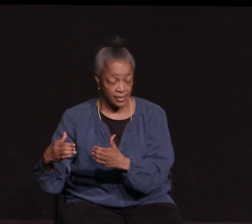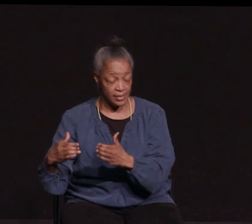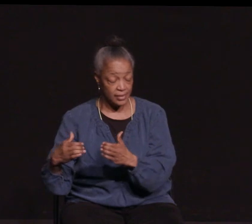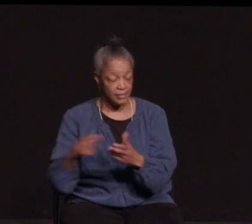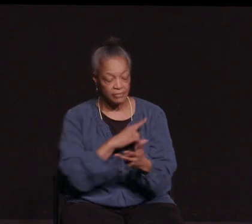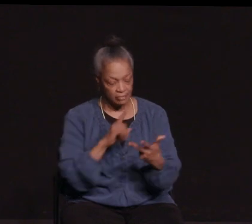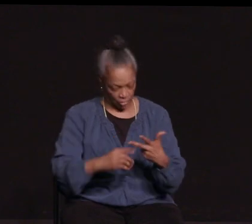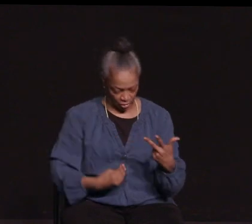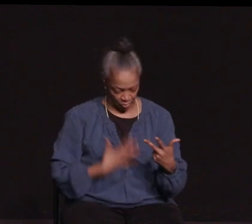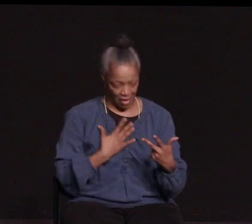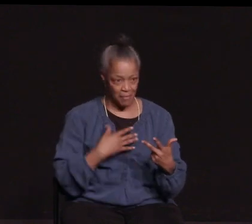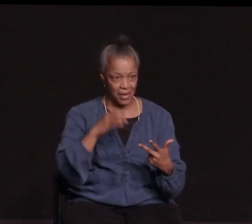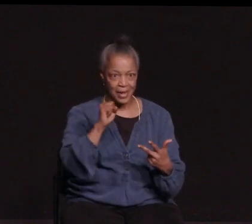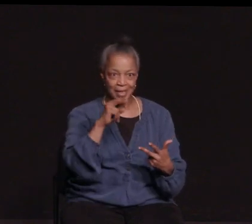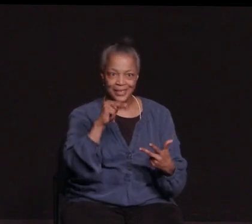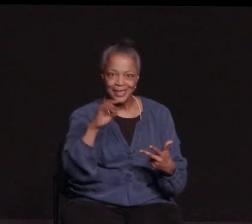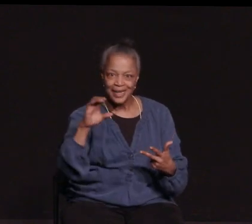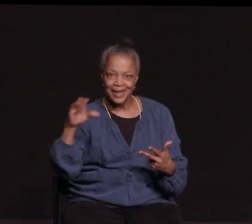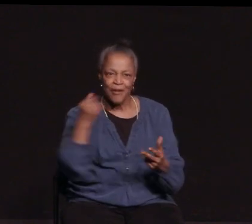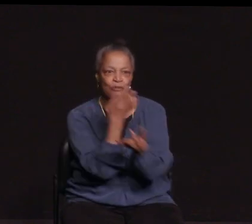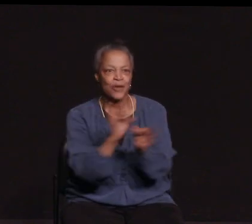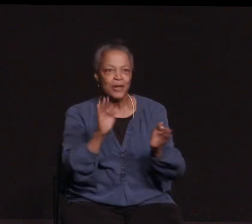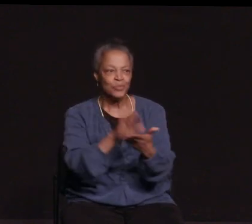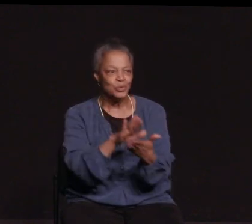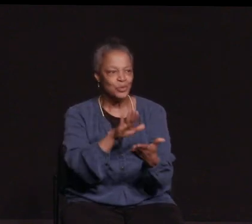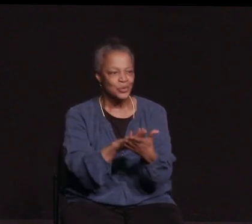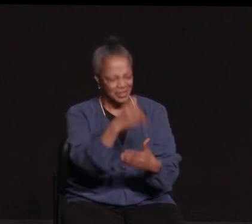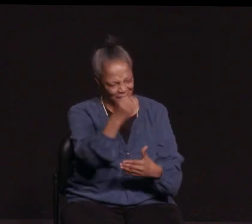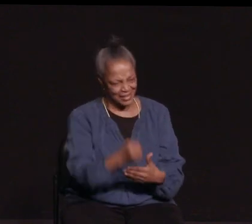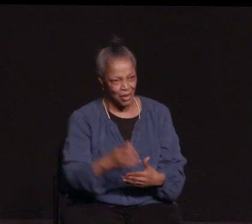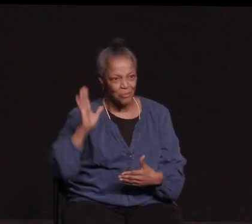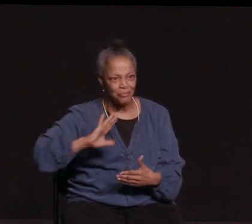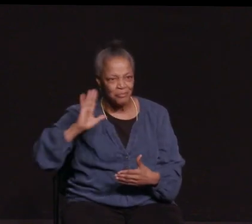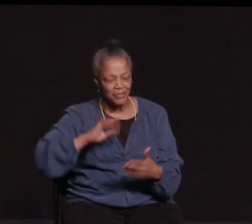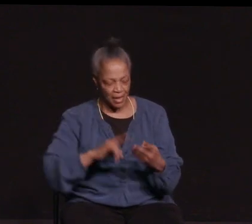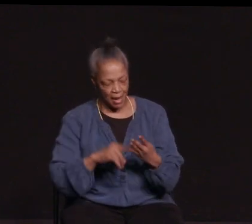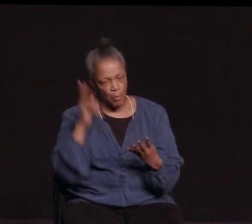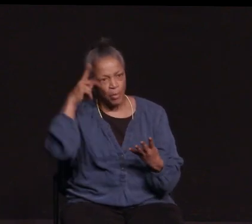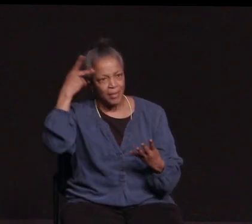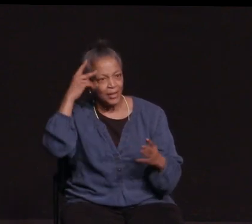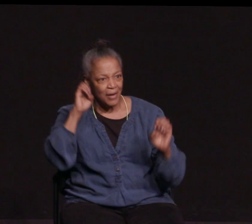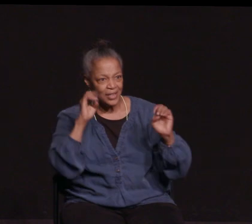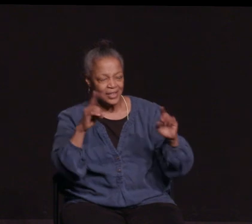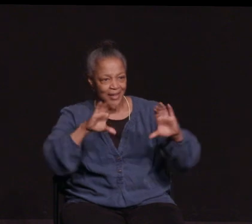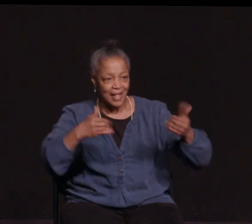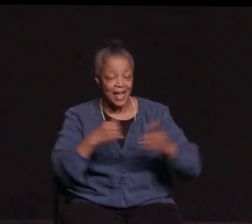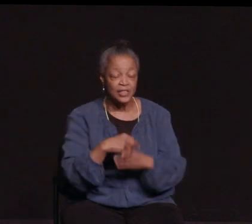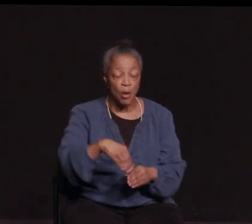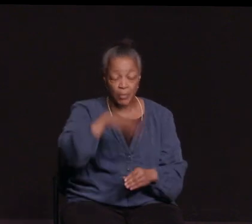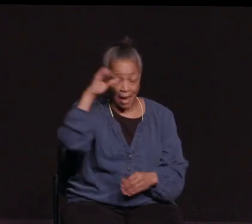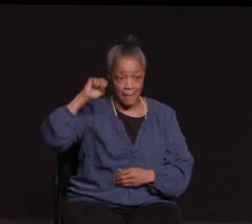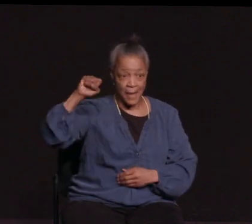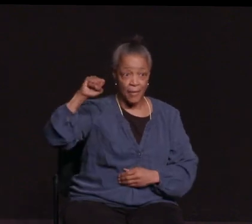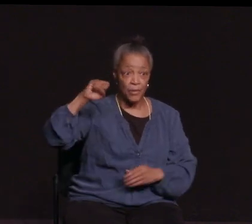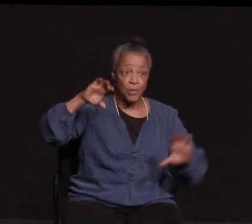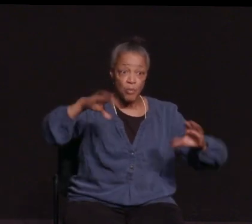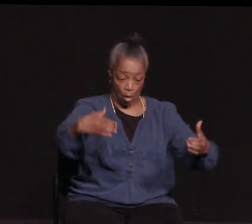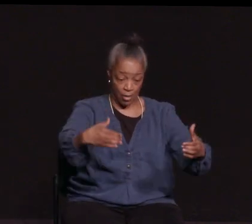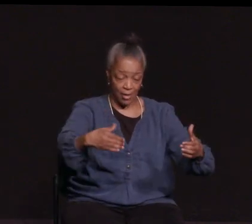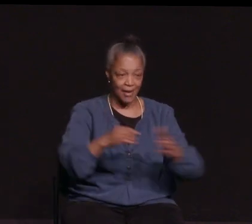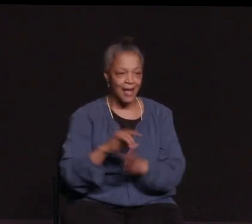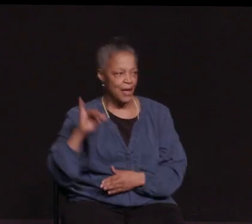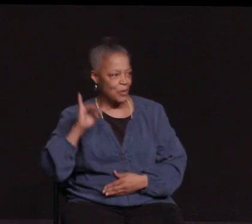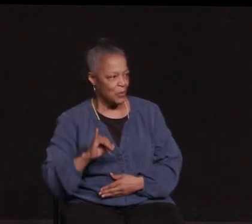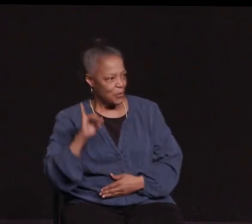are inspired by SNCC's Freedom Schools, and the political education classes of the Black Panther Party, as well as the